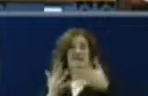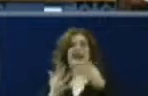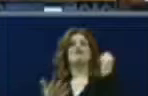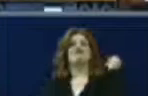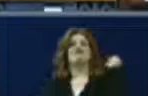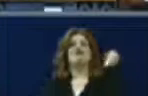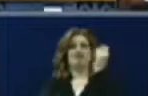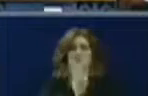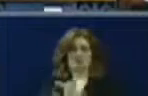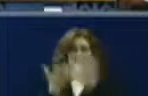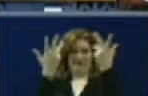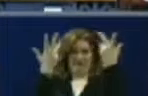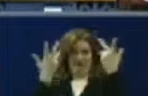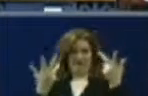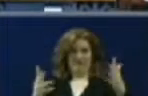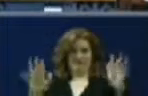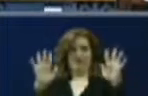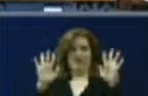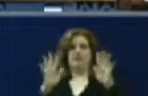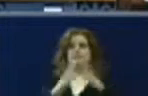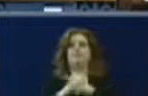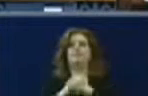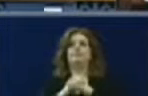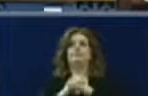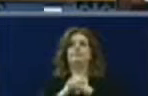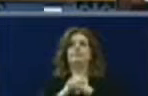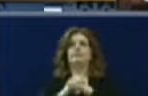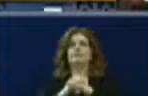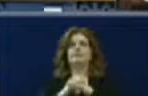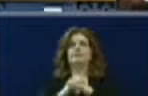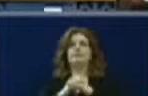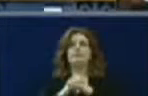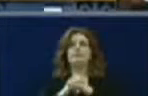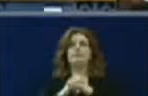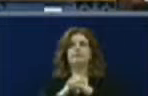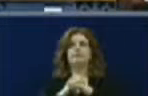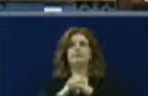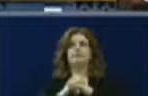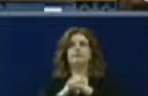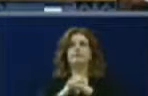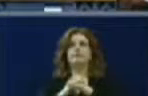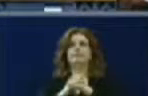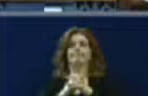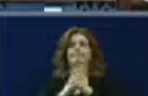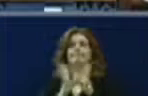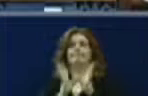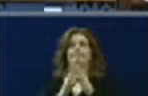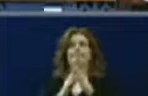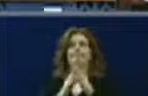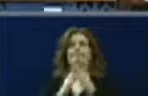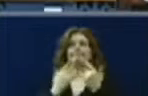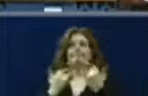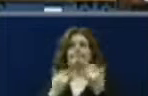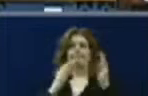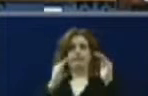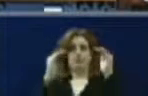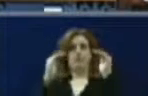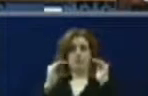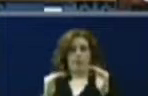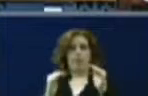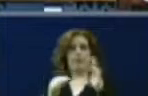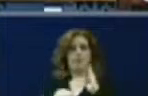approved. We now move on to board